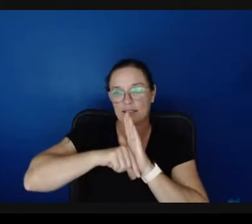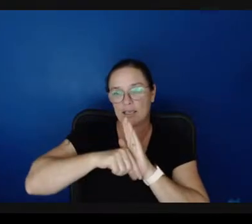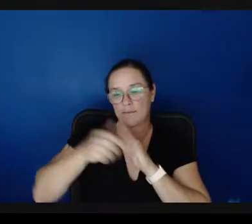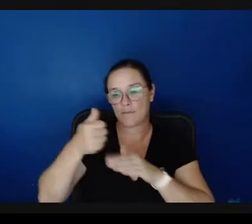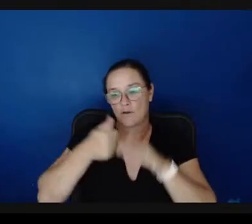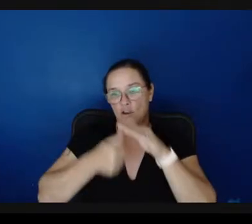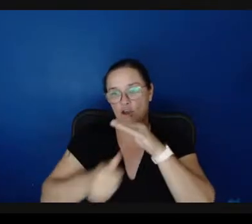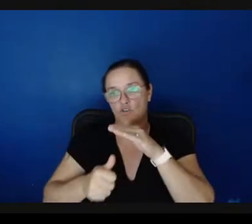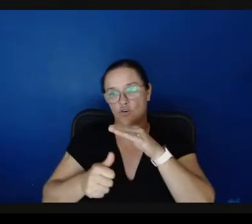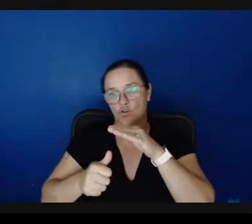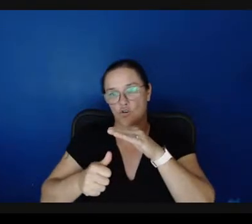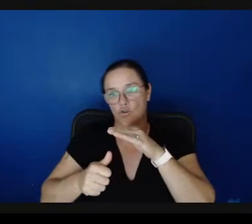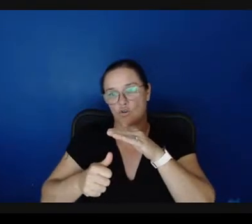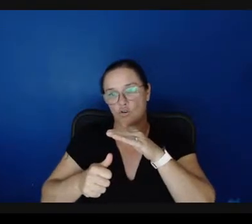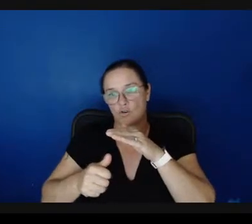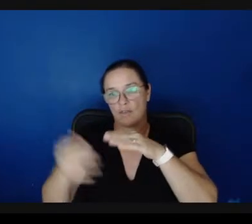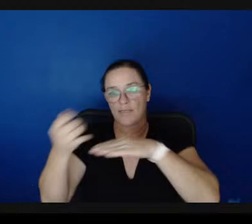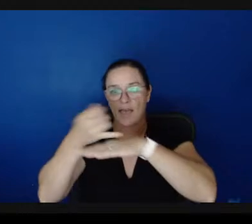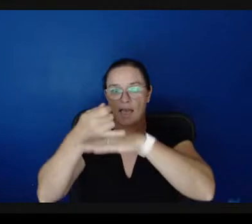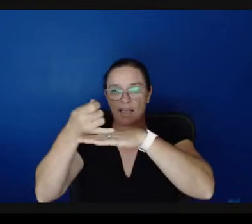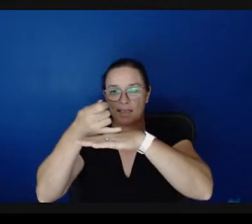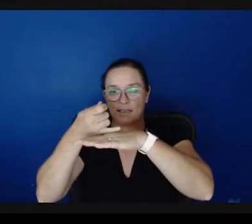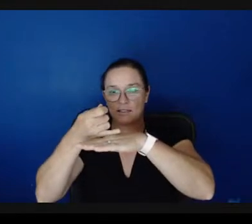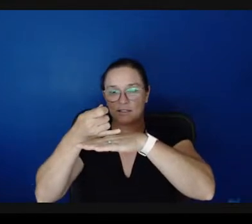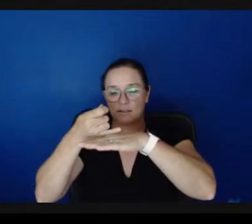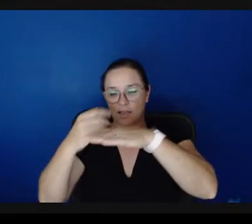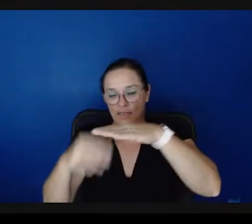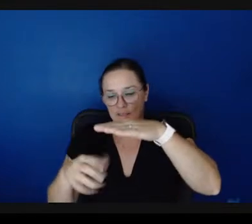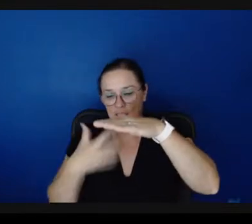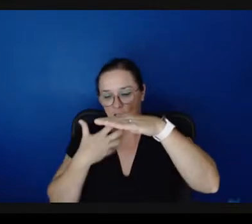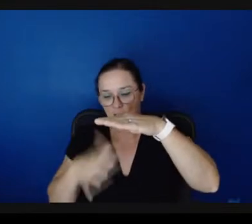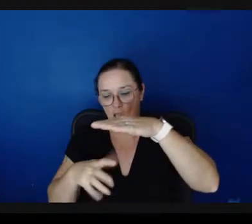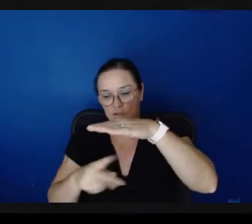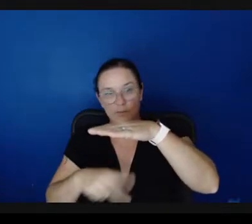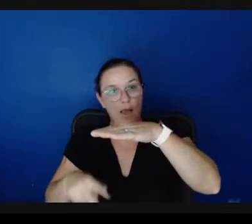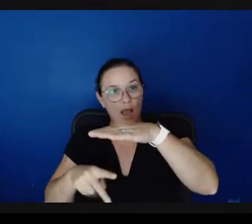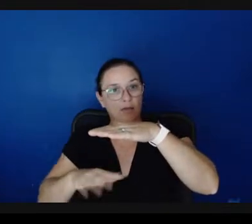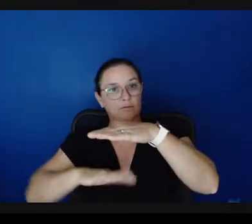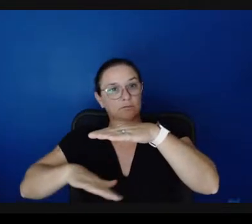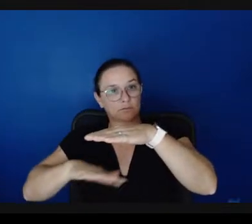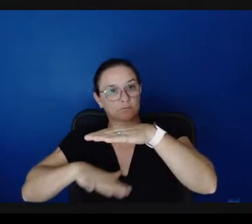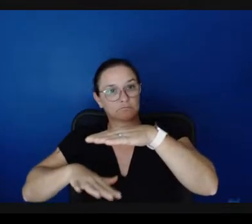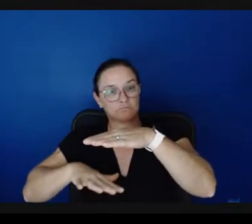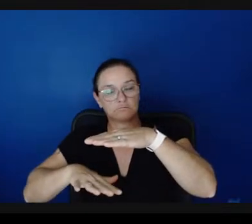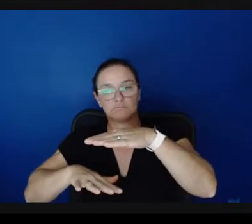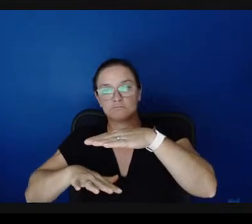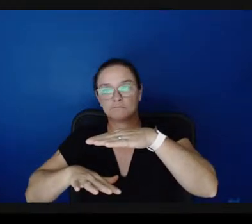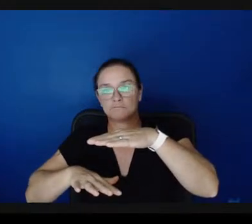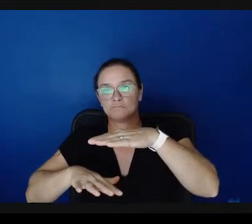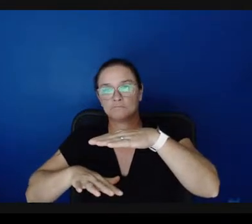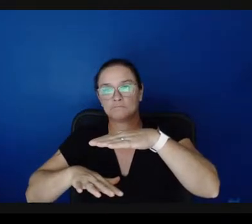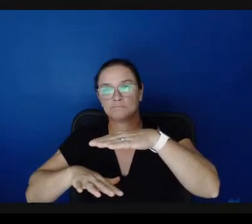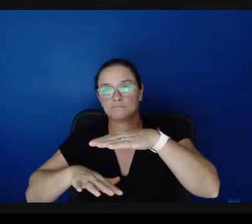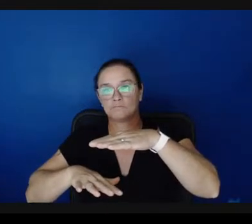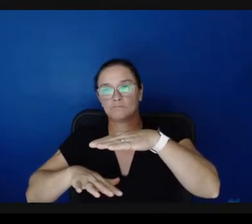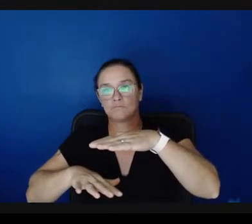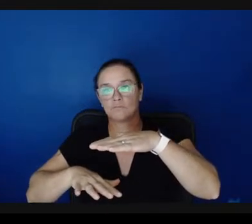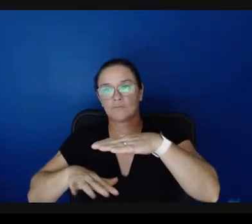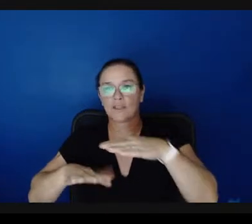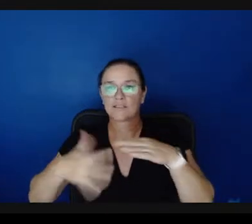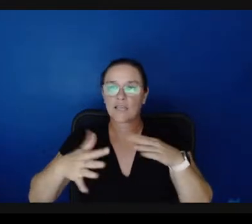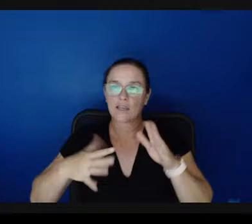underneath the island above the hotspot that is somewhat flat,